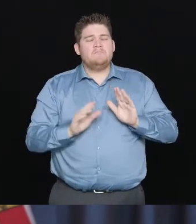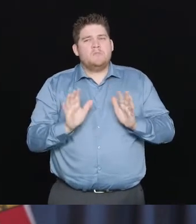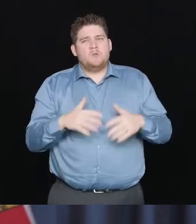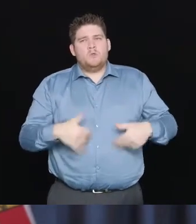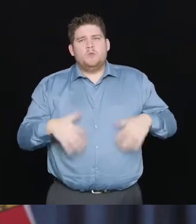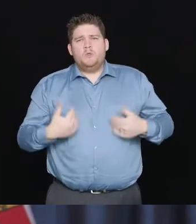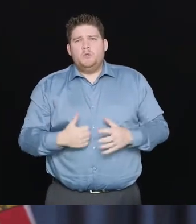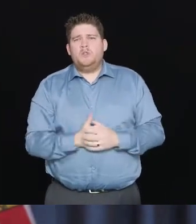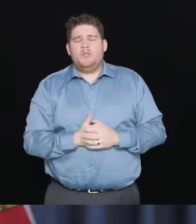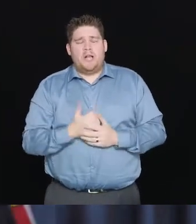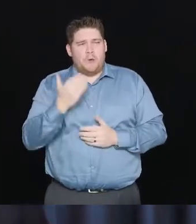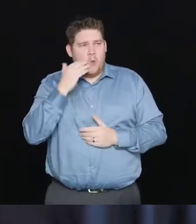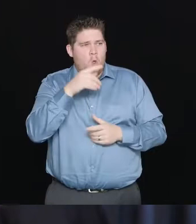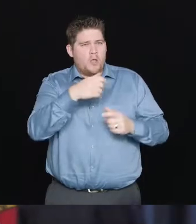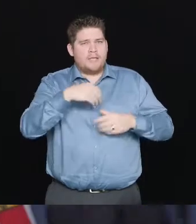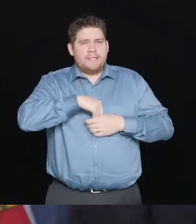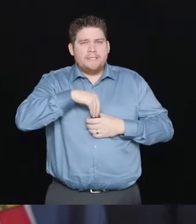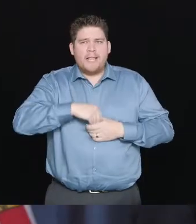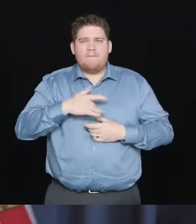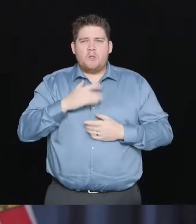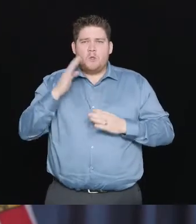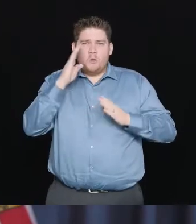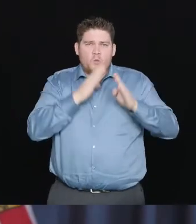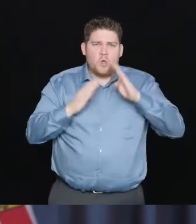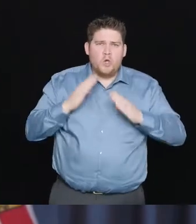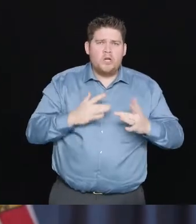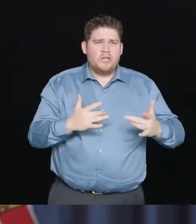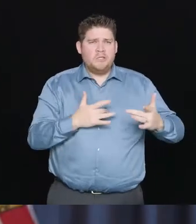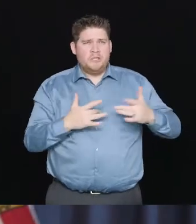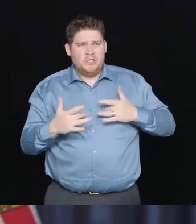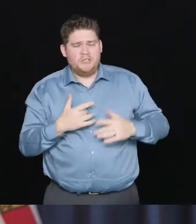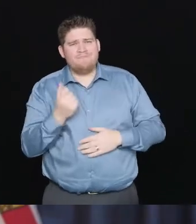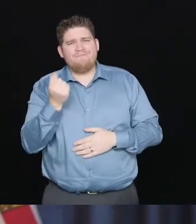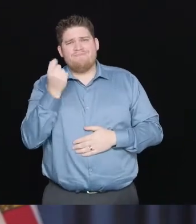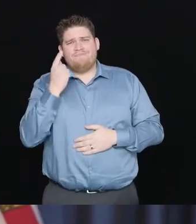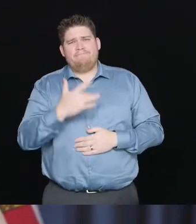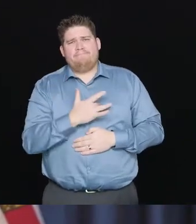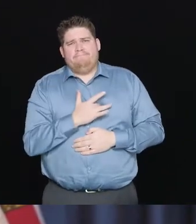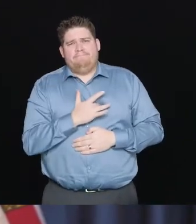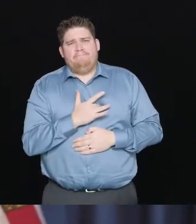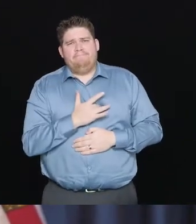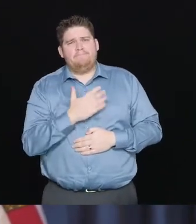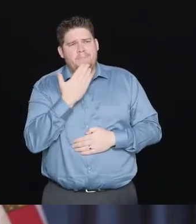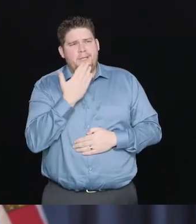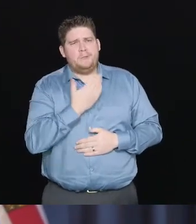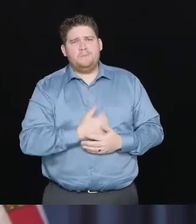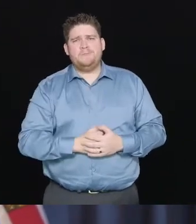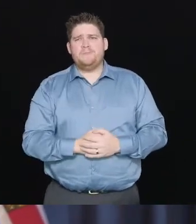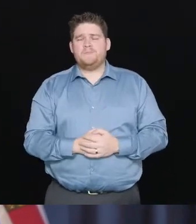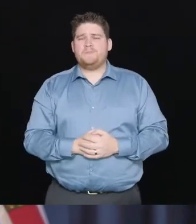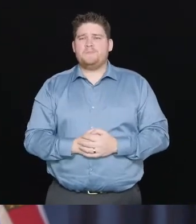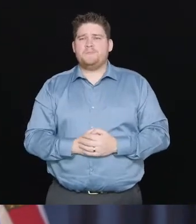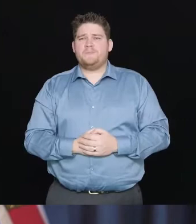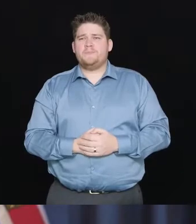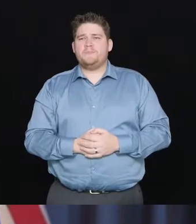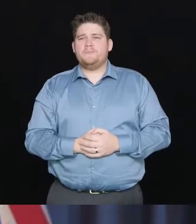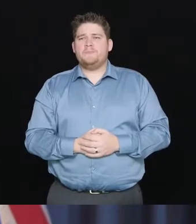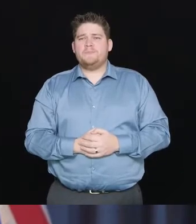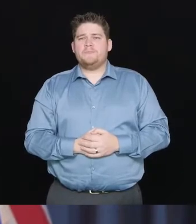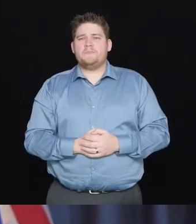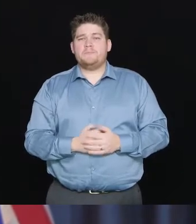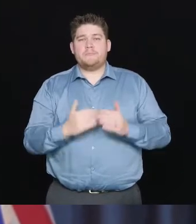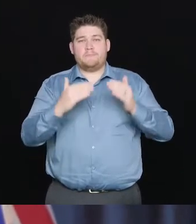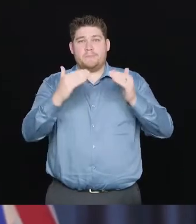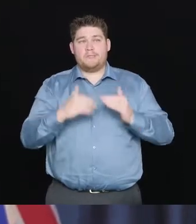COVID-19. Next question is Victoria Chang, Ming Pao. Oh, hi. Dr. Henry,